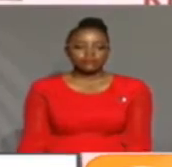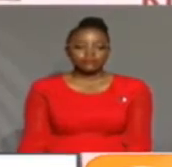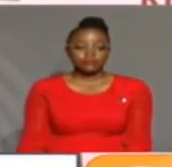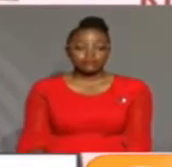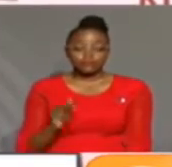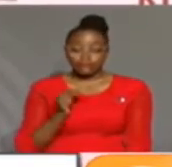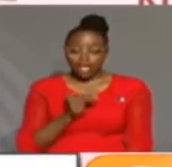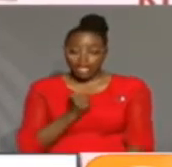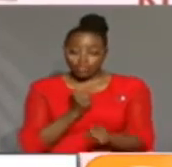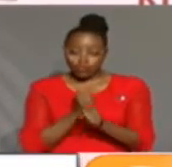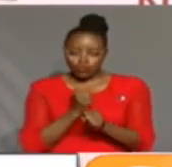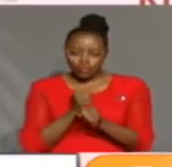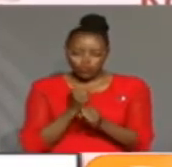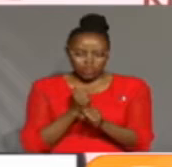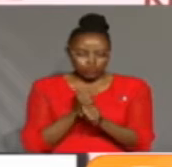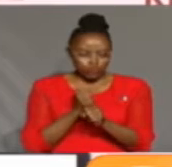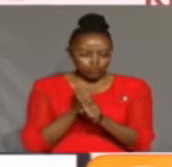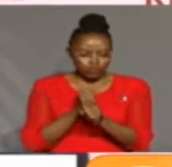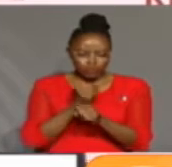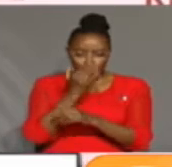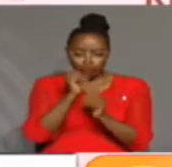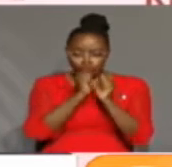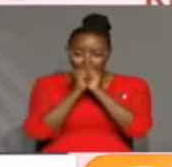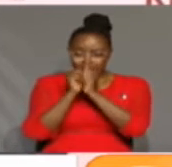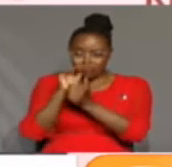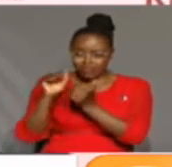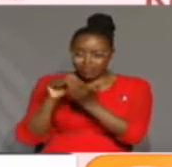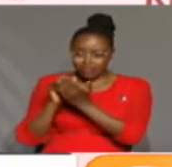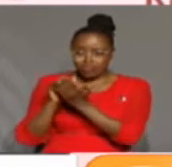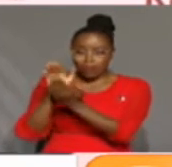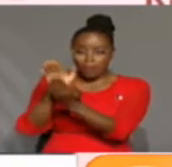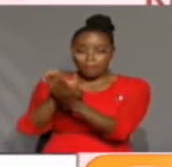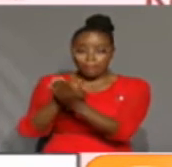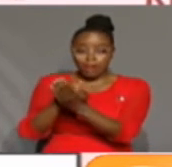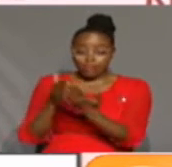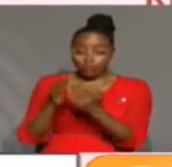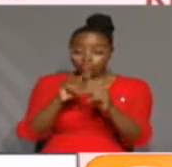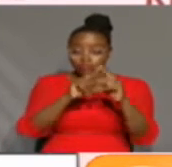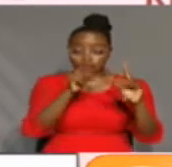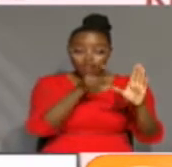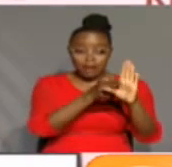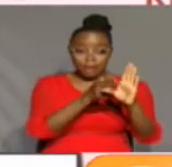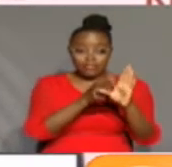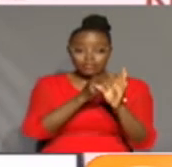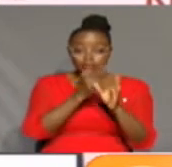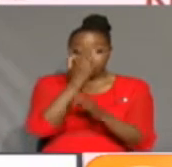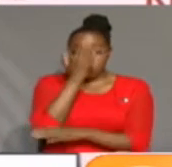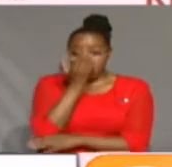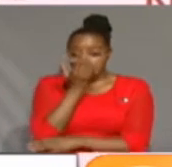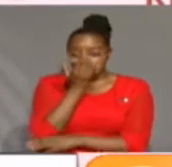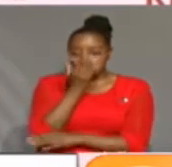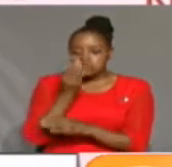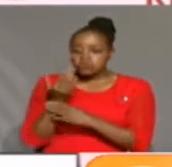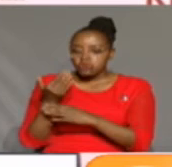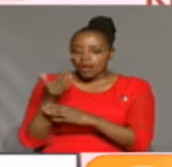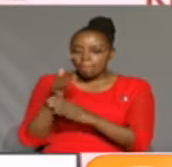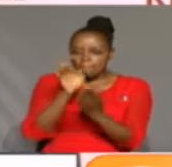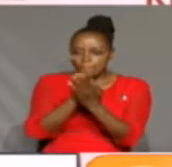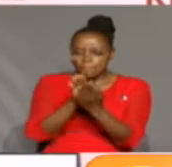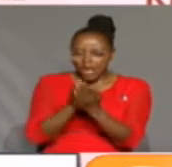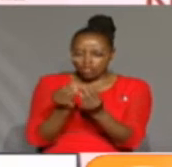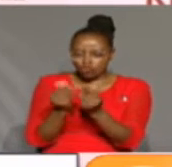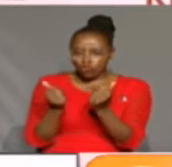We are working tirelessly together with the central bank and other safety net participants to ensure that we resolve banks at an